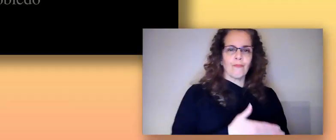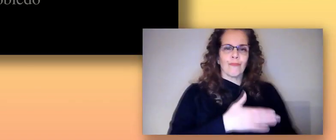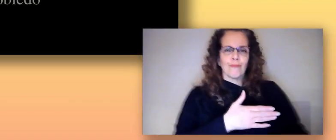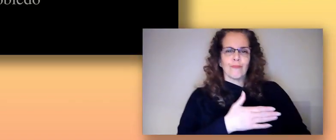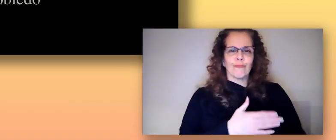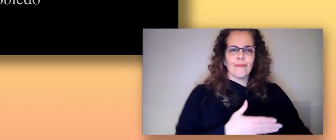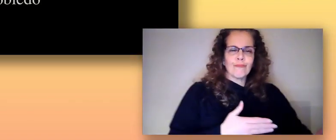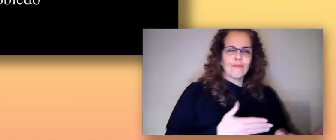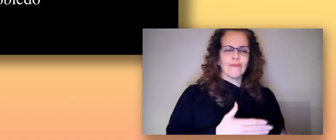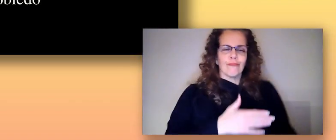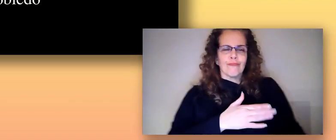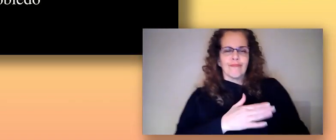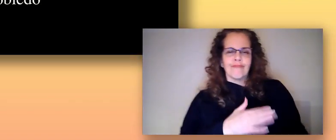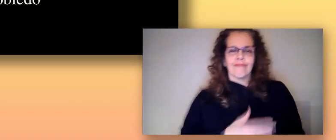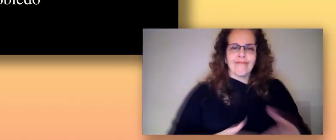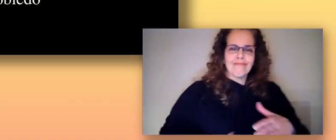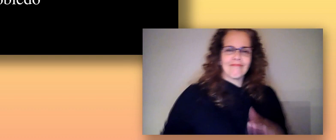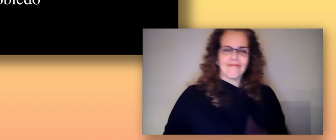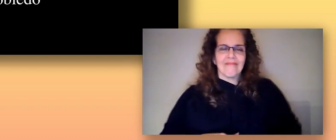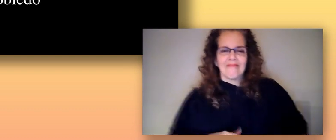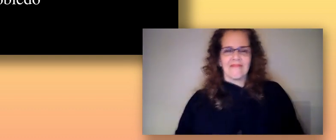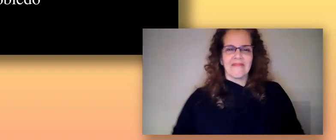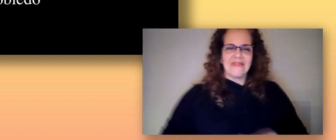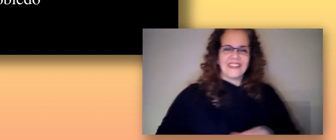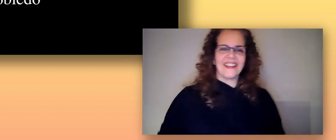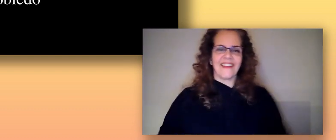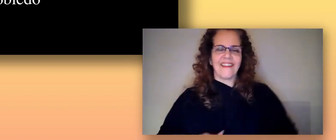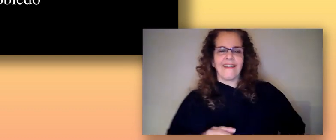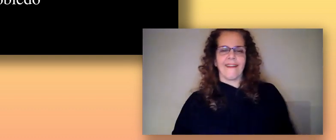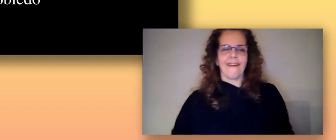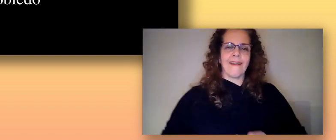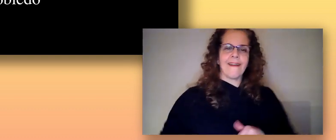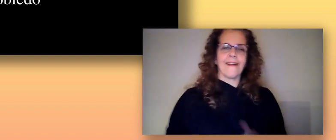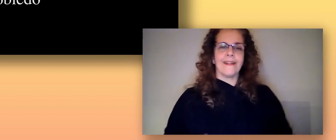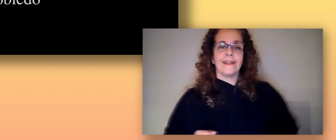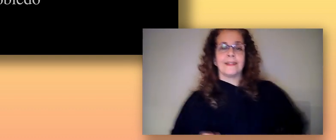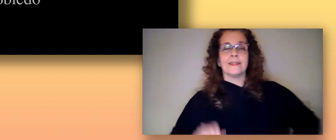Cuban Revolutionary Romance by Cookies Robledo.